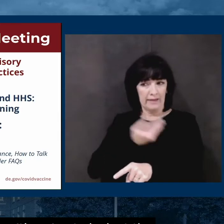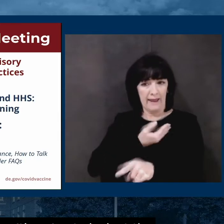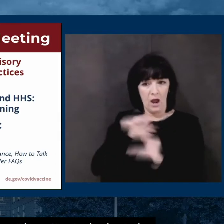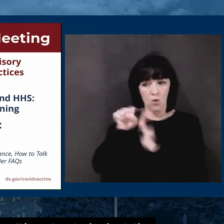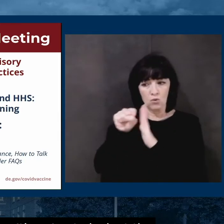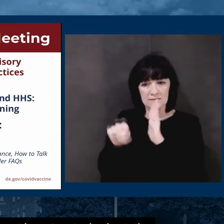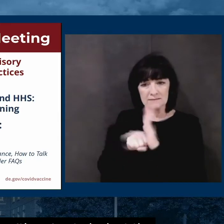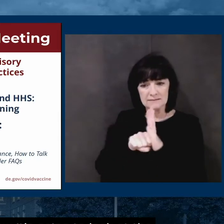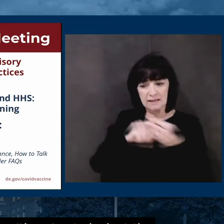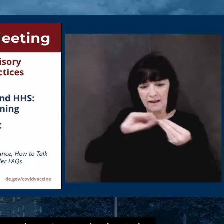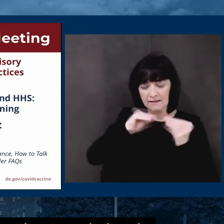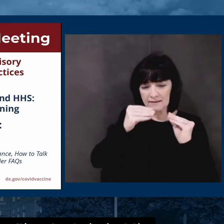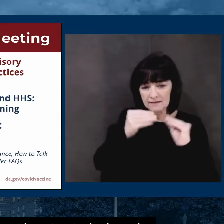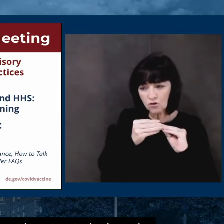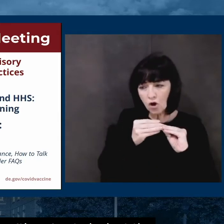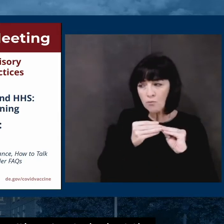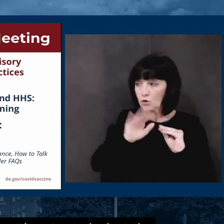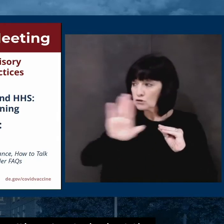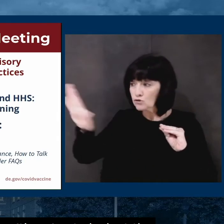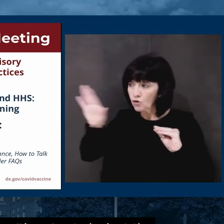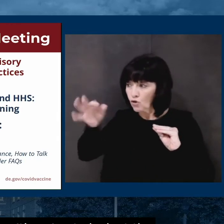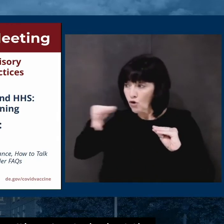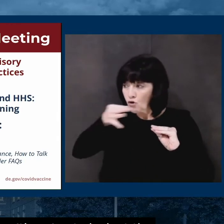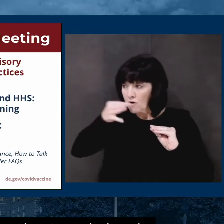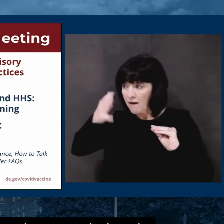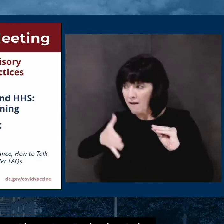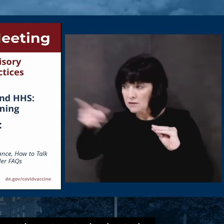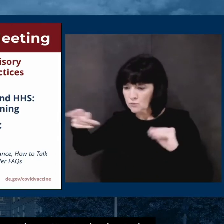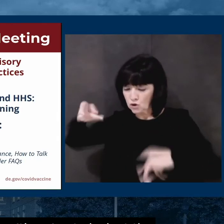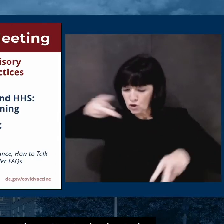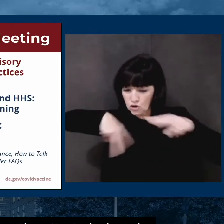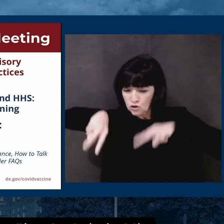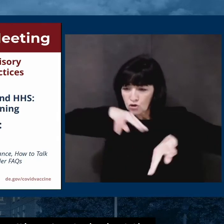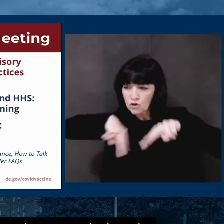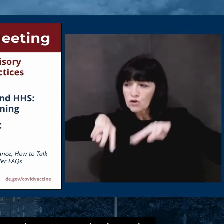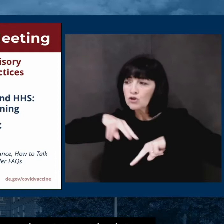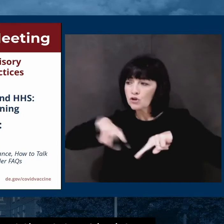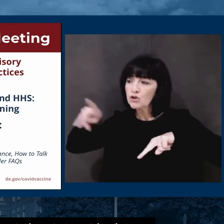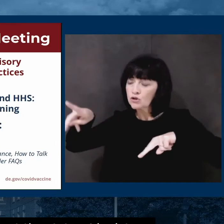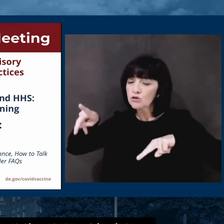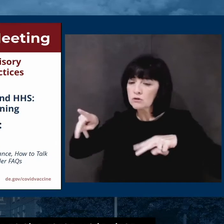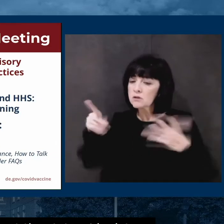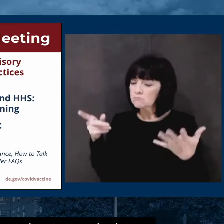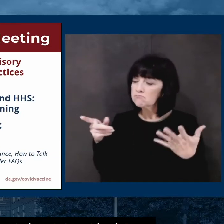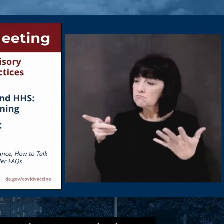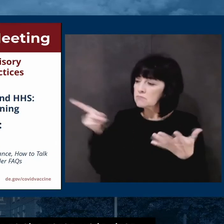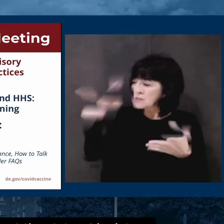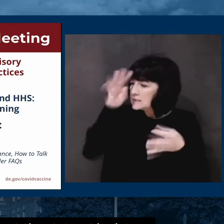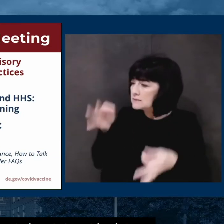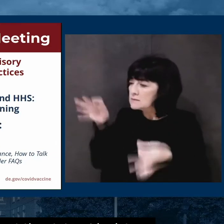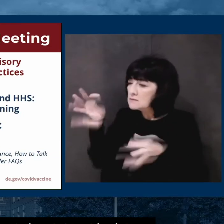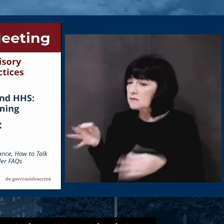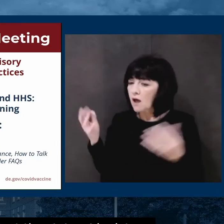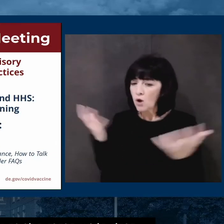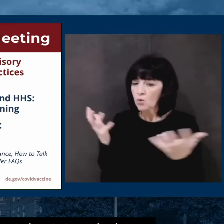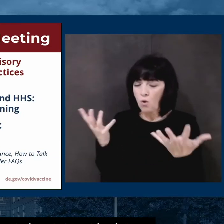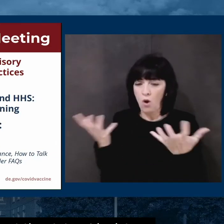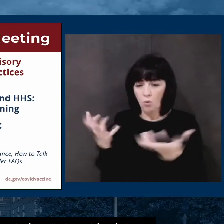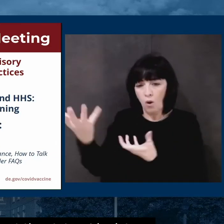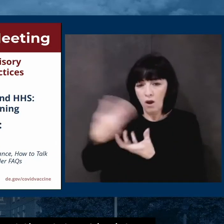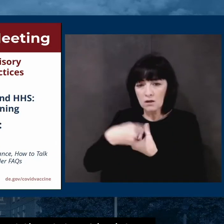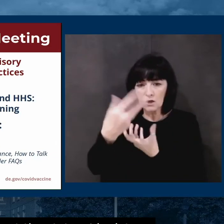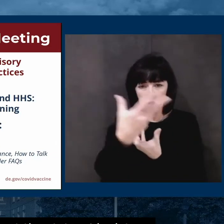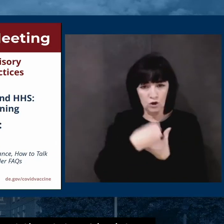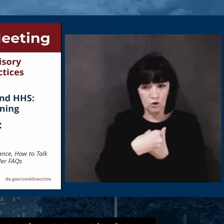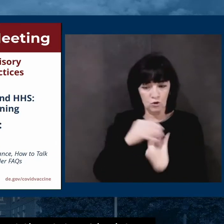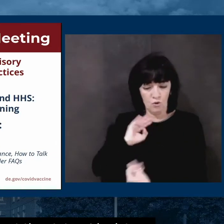and trends and make recommendations based on that as well too. So it's not just cutting and pasting recommendations. We want to make sure it includes our